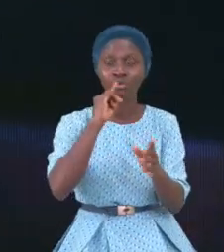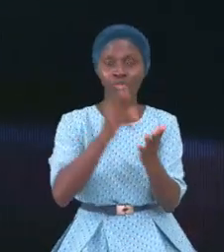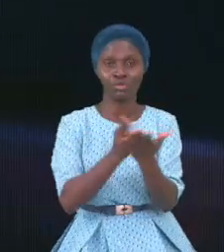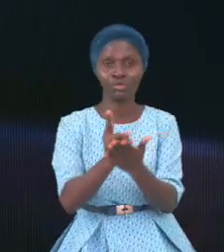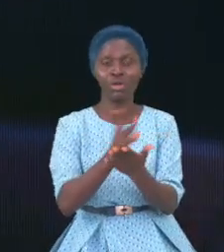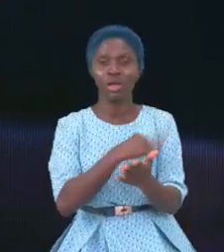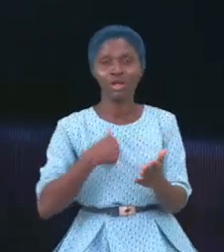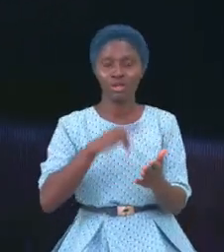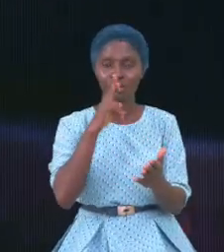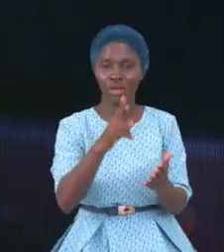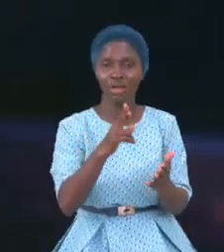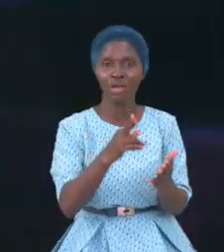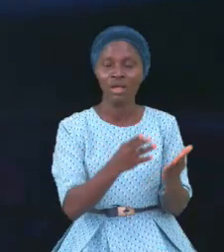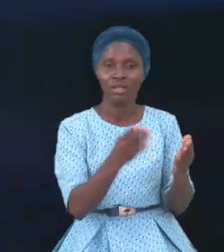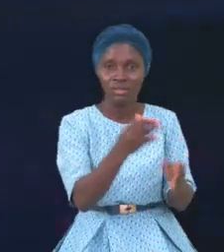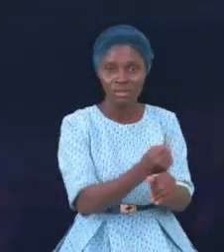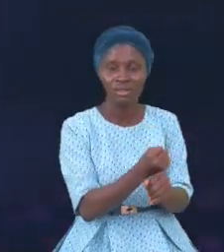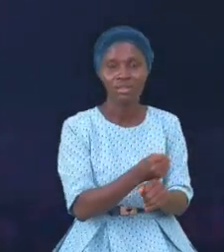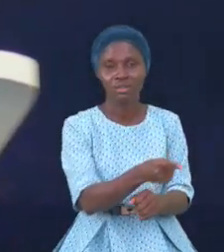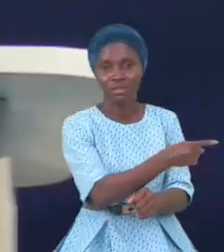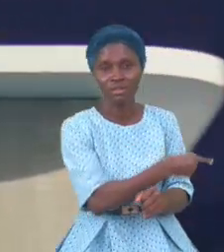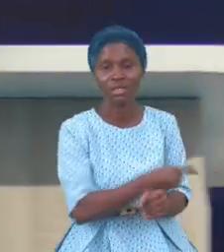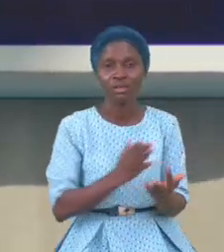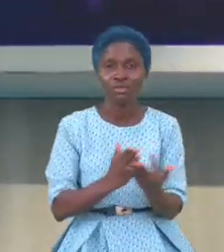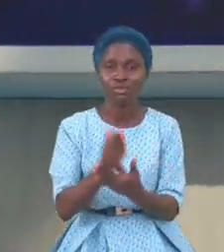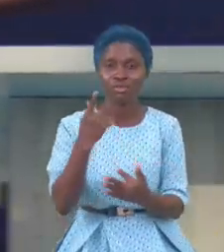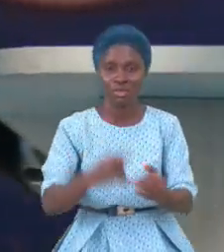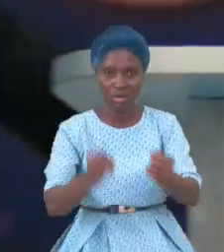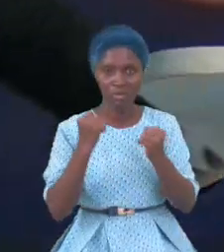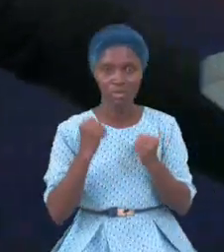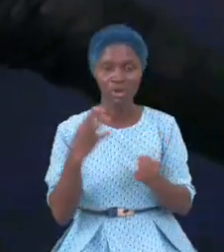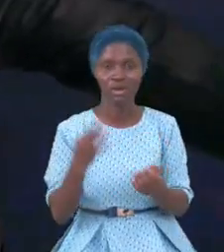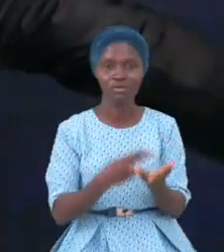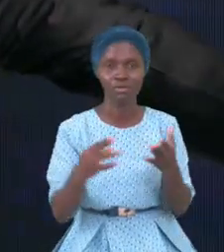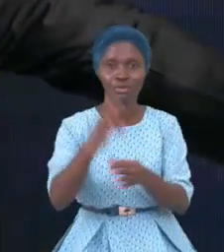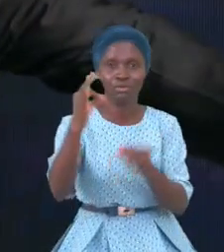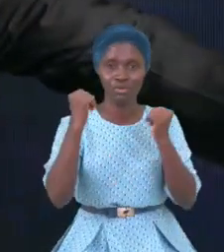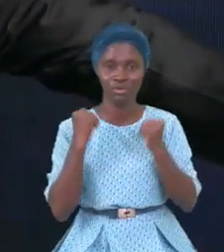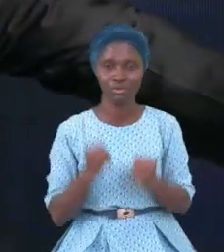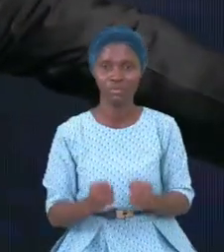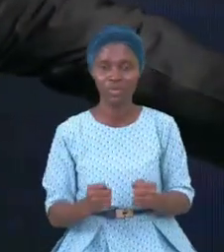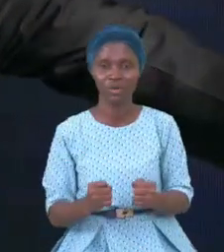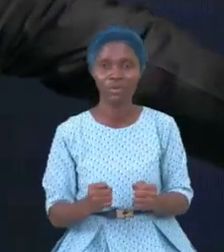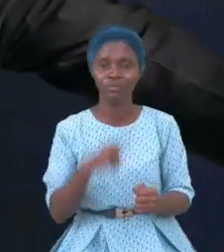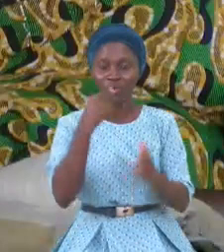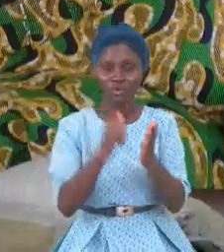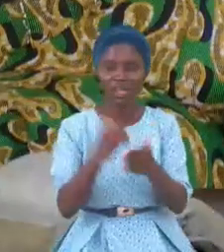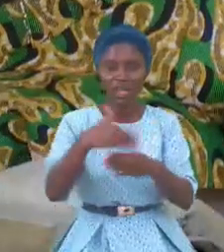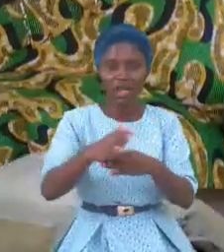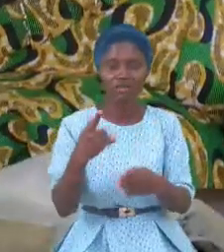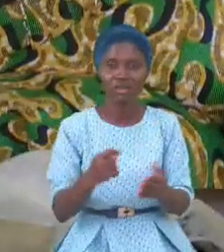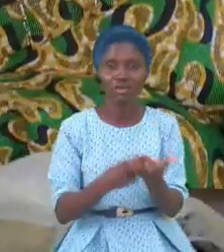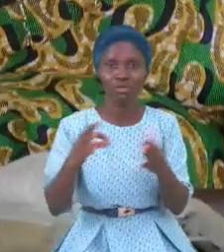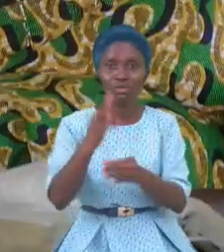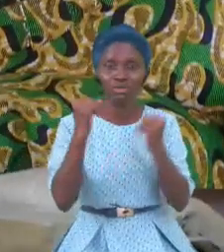shall receive power after that the Holy Ghost has come upon you, and ye shall be my witnesses both in Jerusalem and